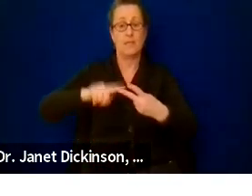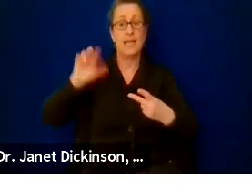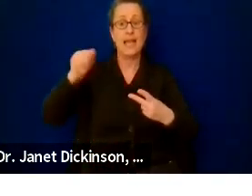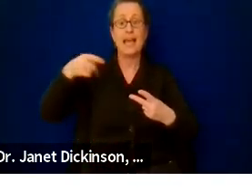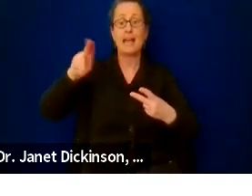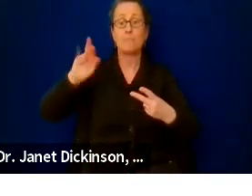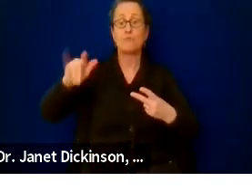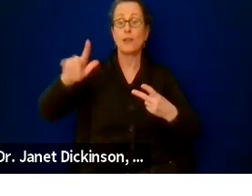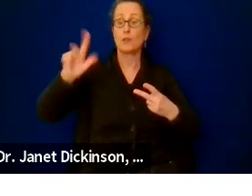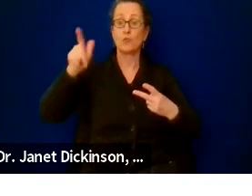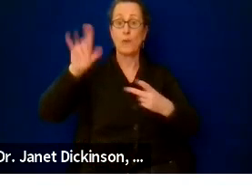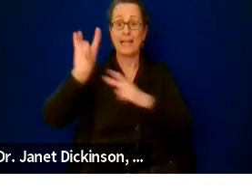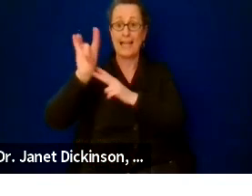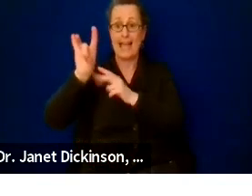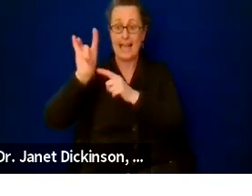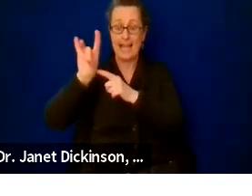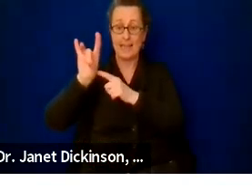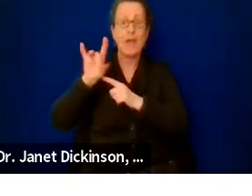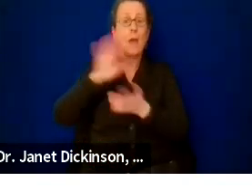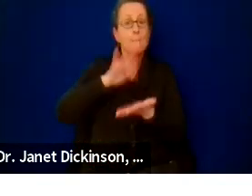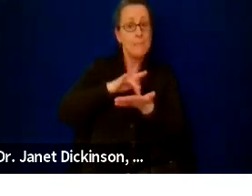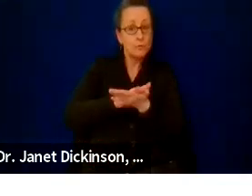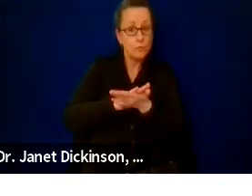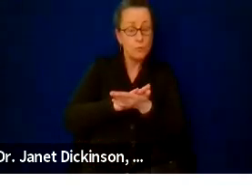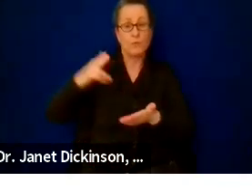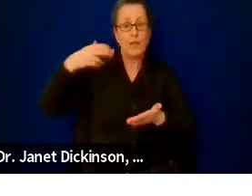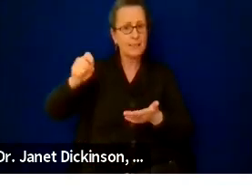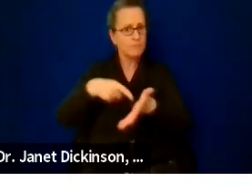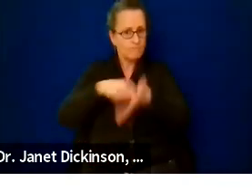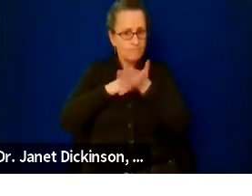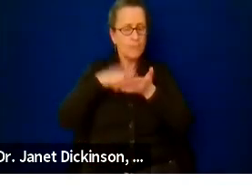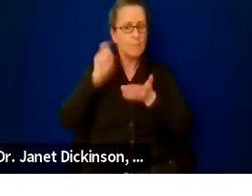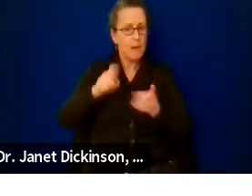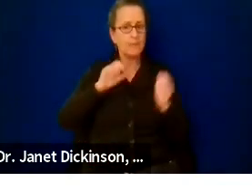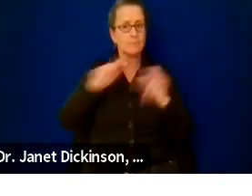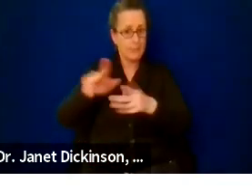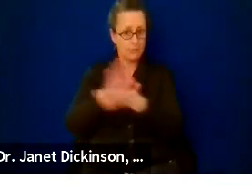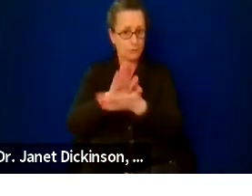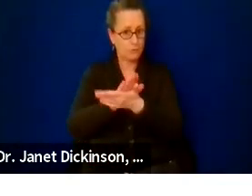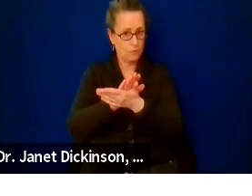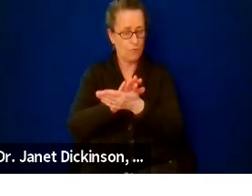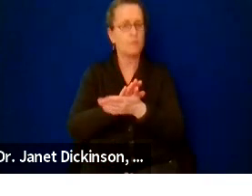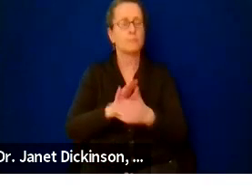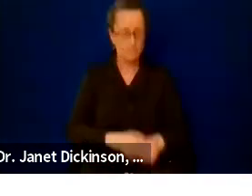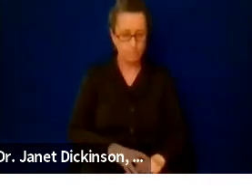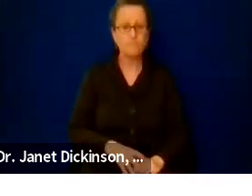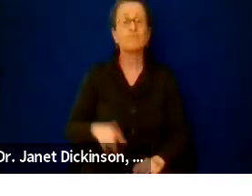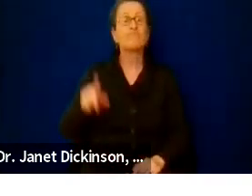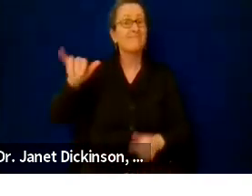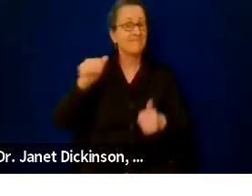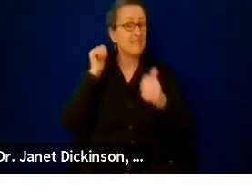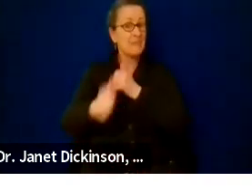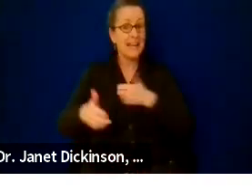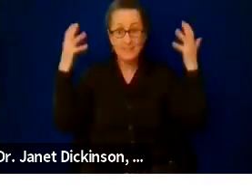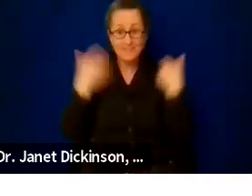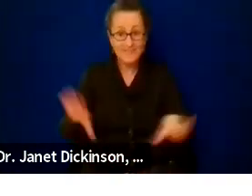for full-time in person. So our response to his requests for moving us forward was to,